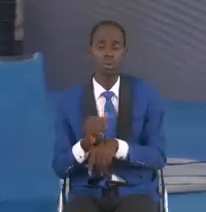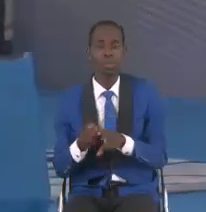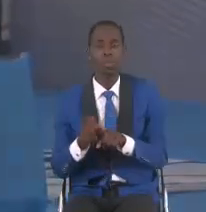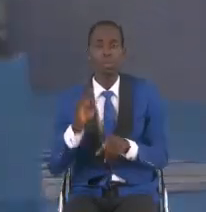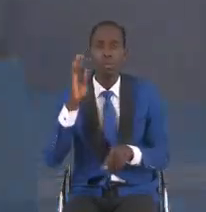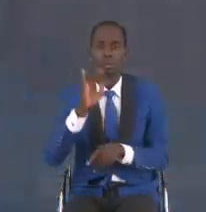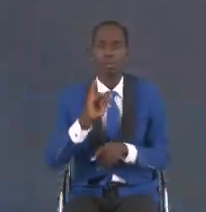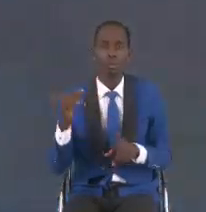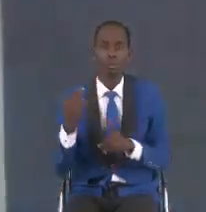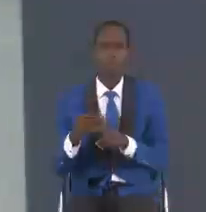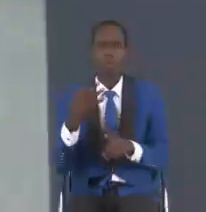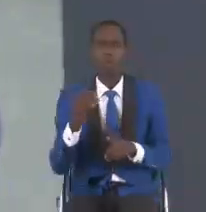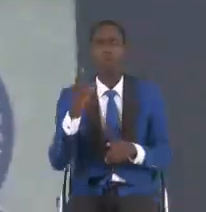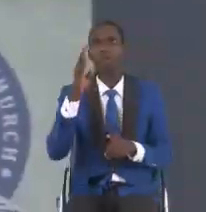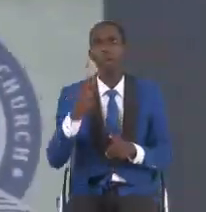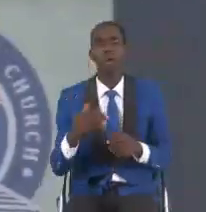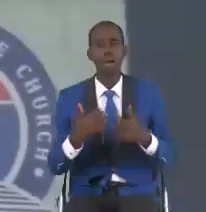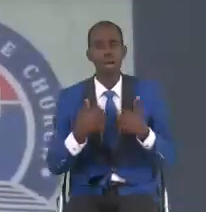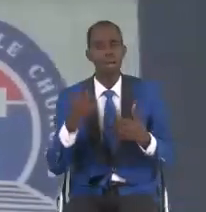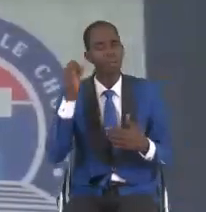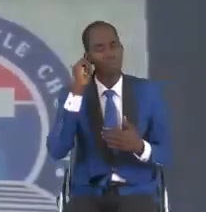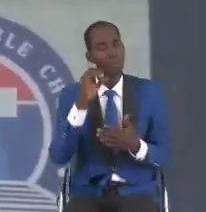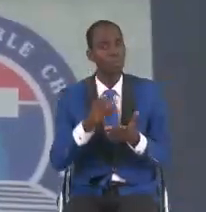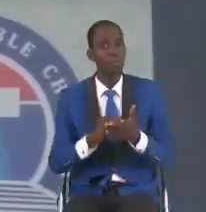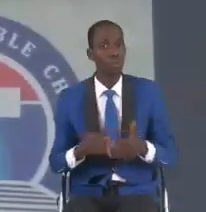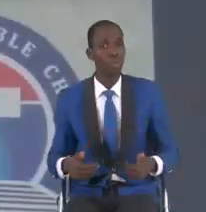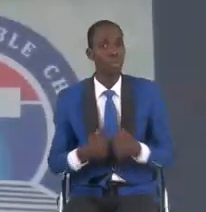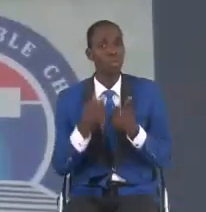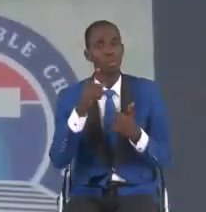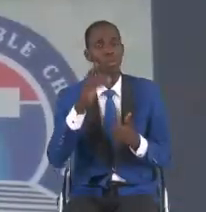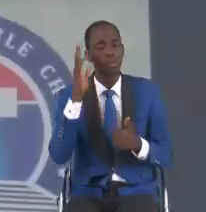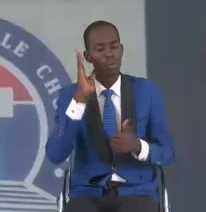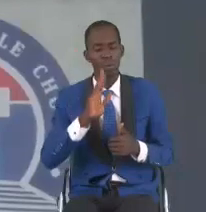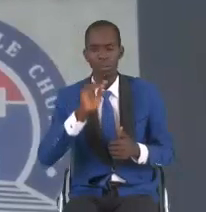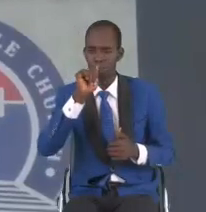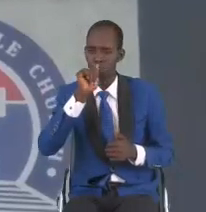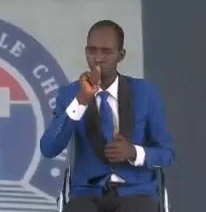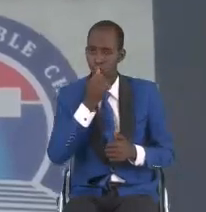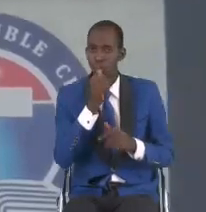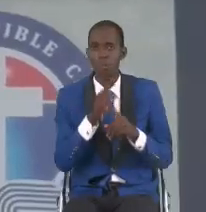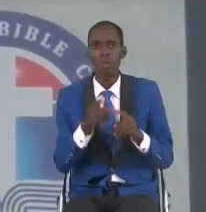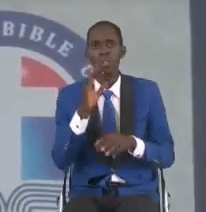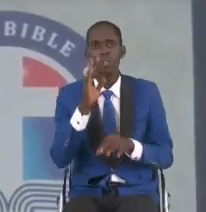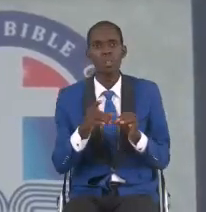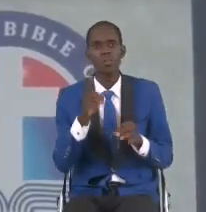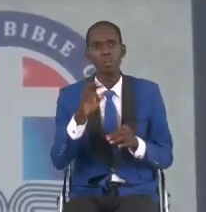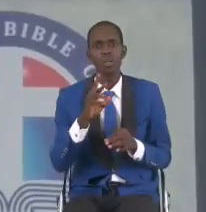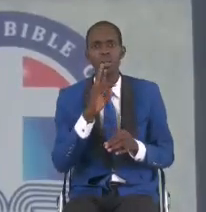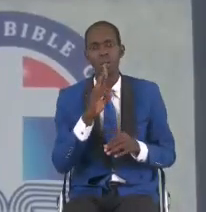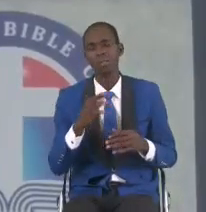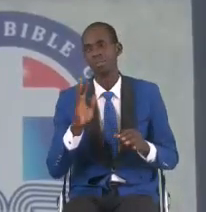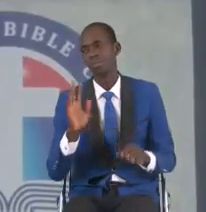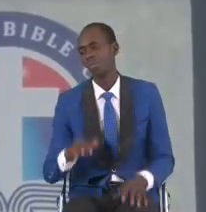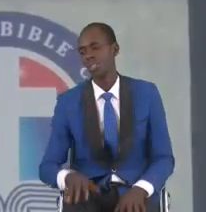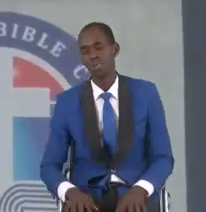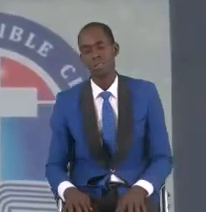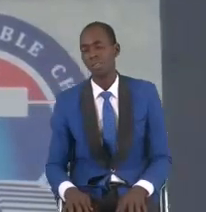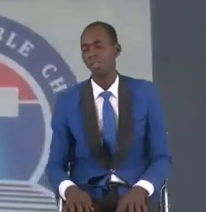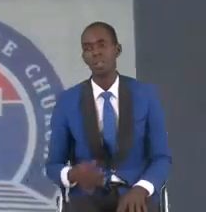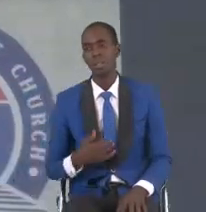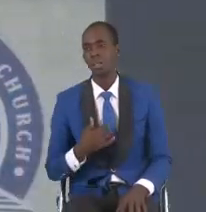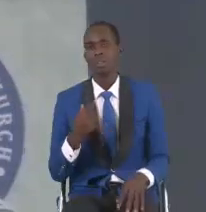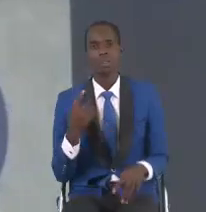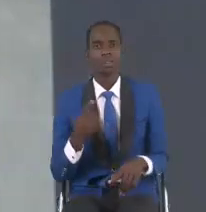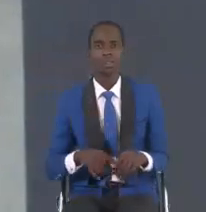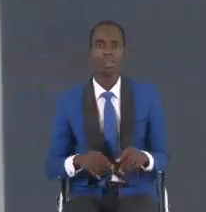has its challenges. You will endure. But if you have the language, I cannot take this. I didn't know it would be